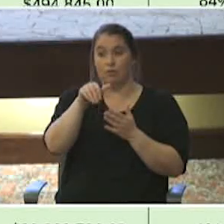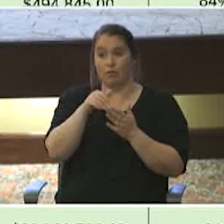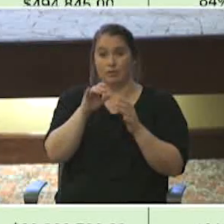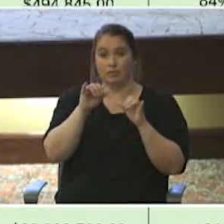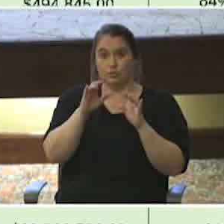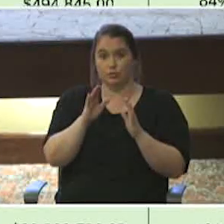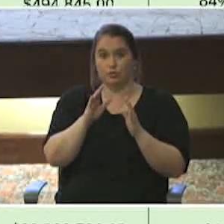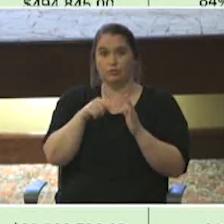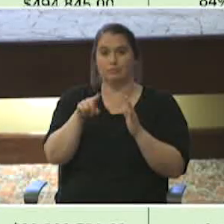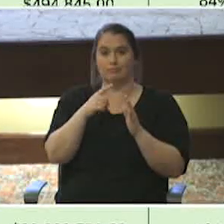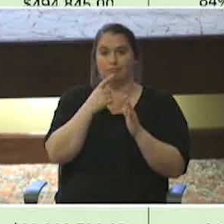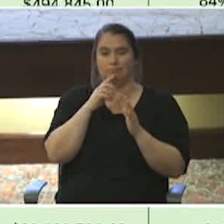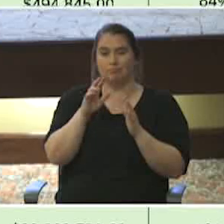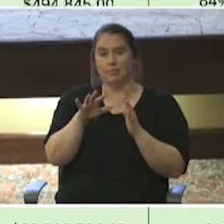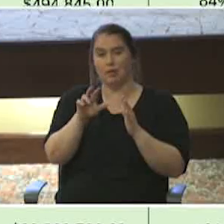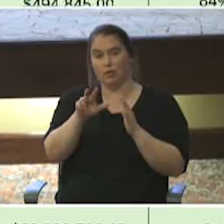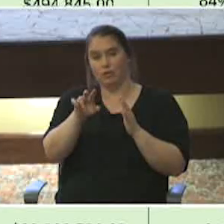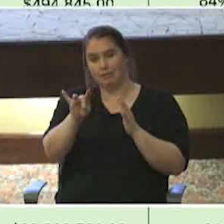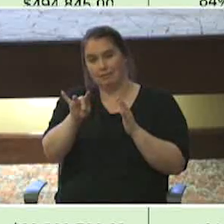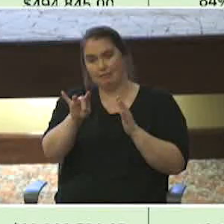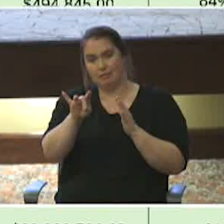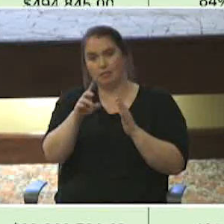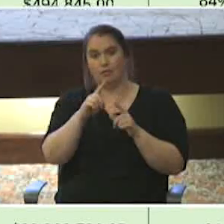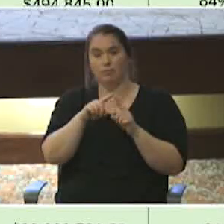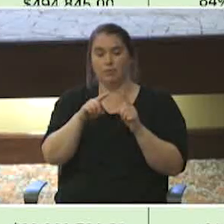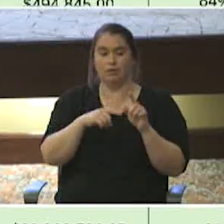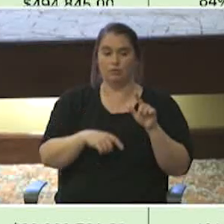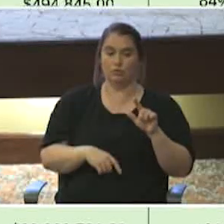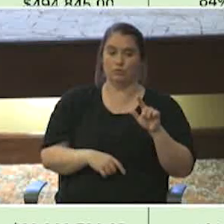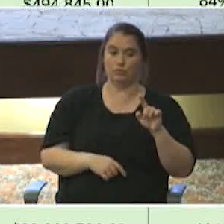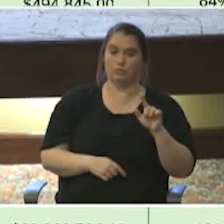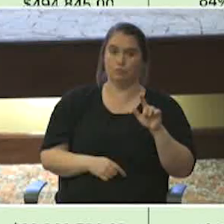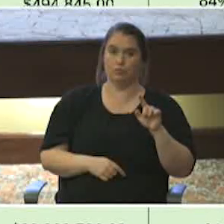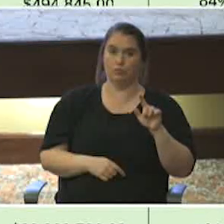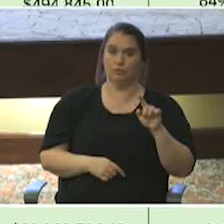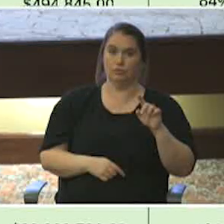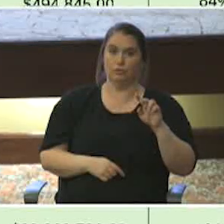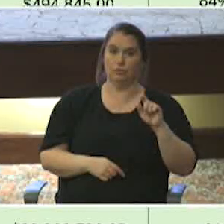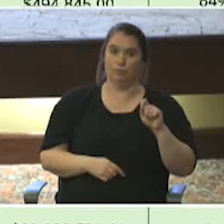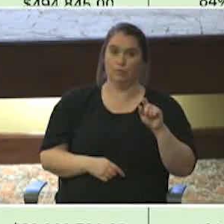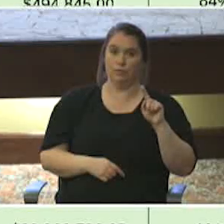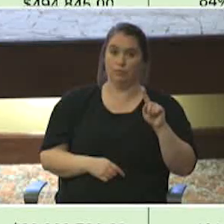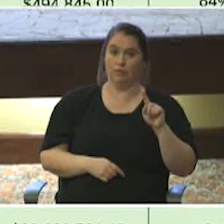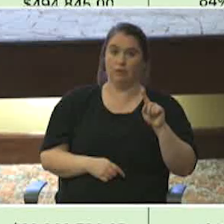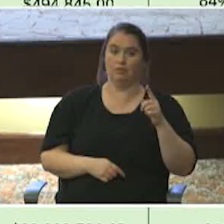of 38, and the bids all-in came in at 32.1 and almost $39 million.